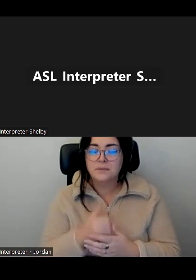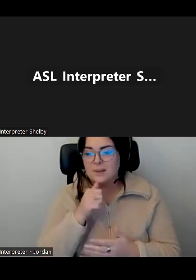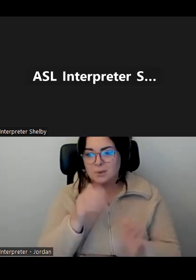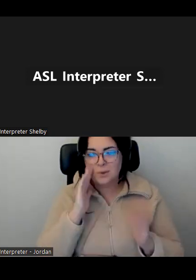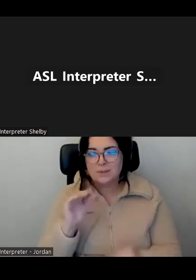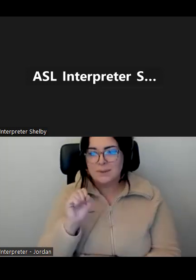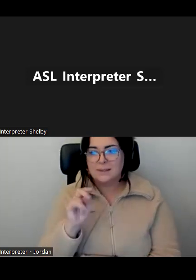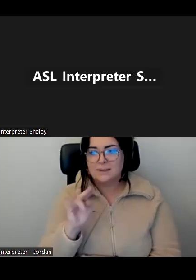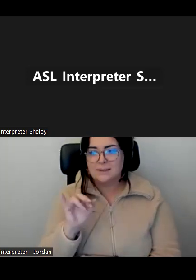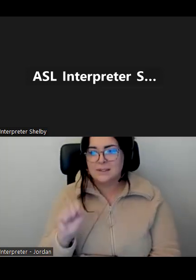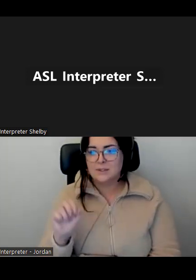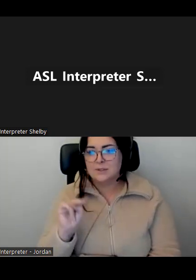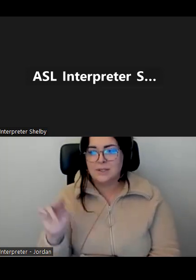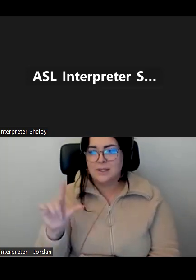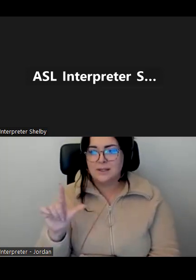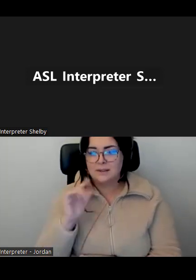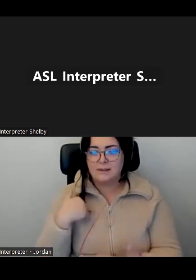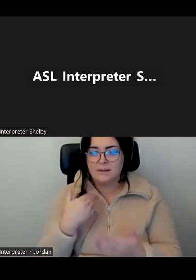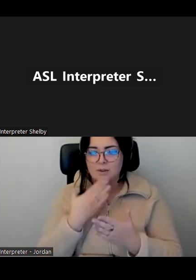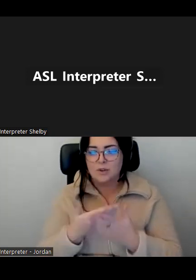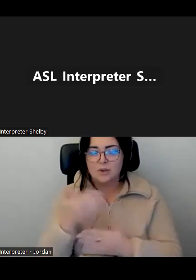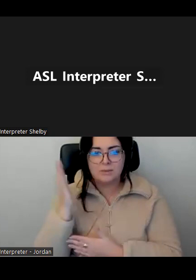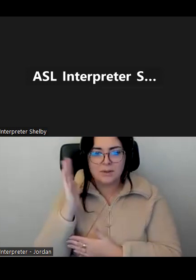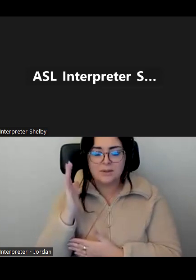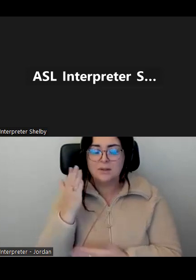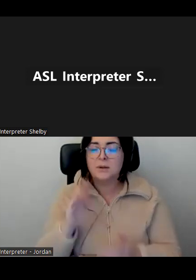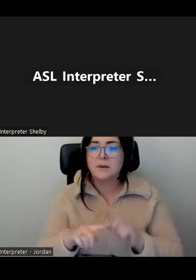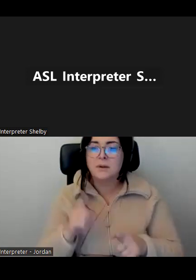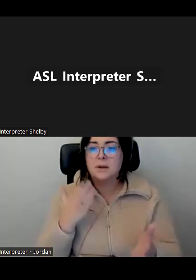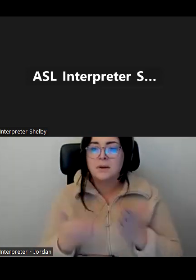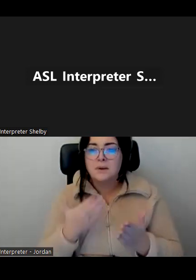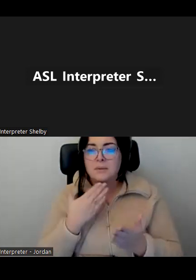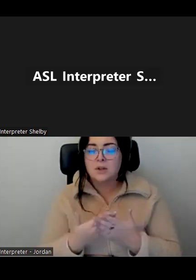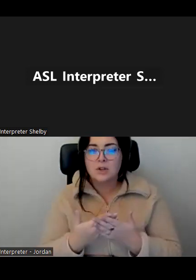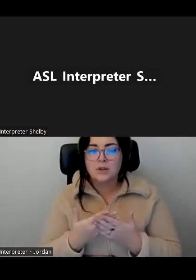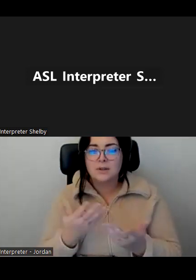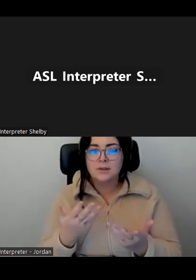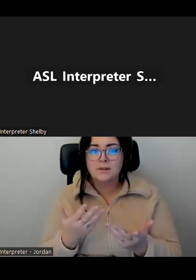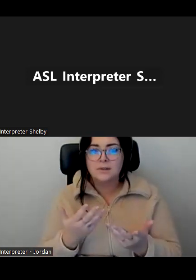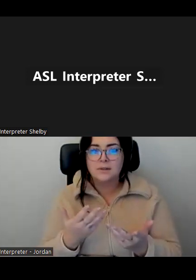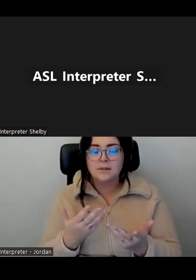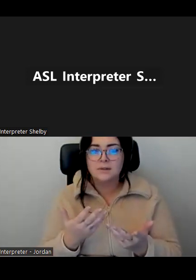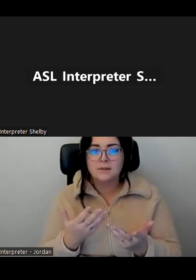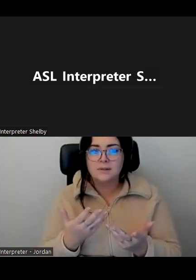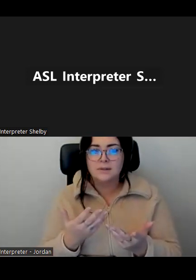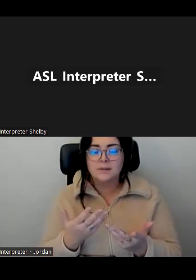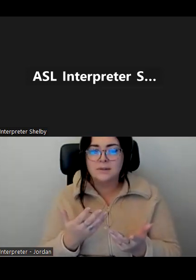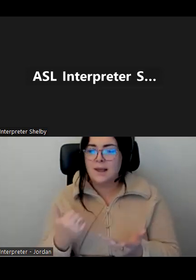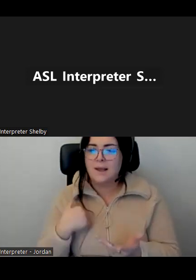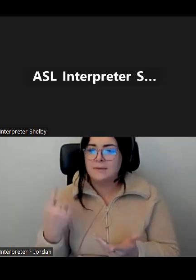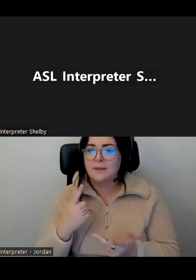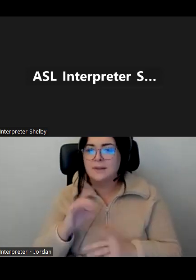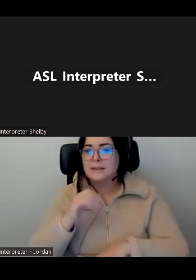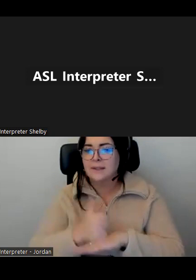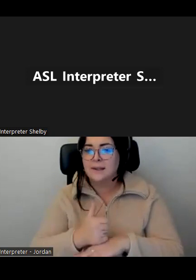I maybe just a forum where people could share their ideas about